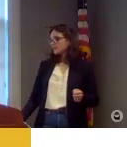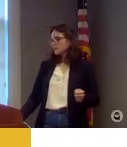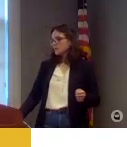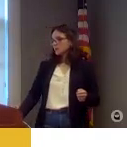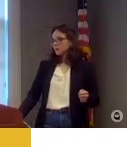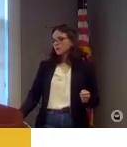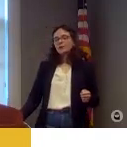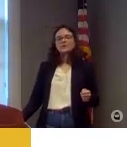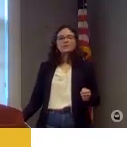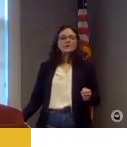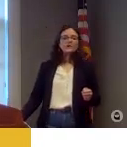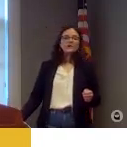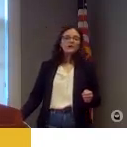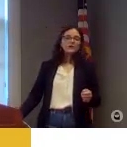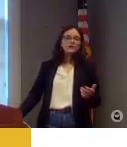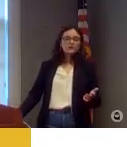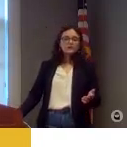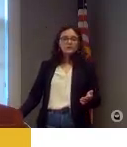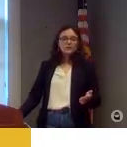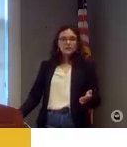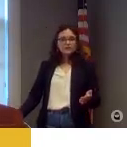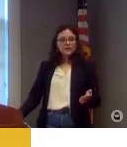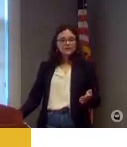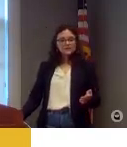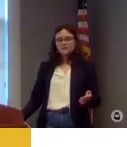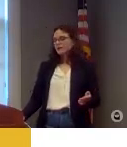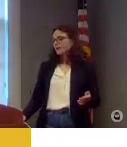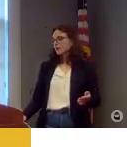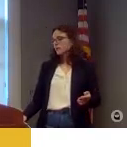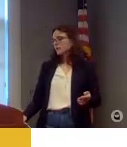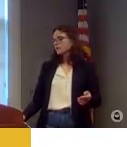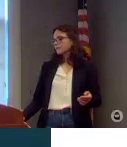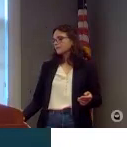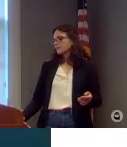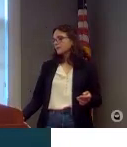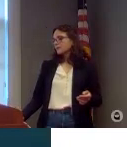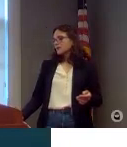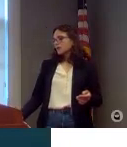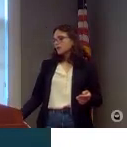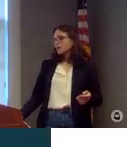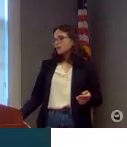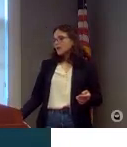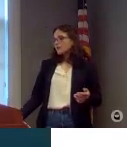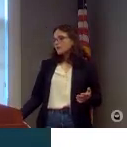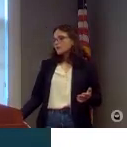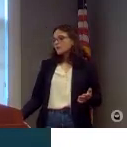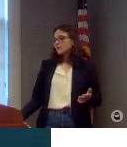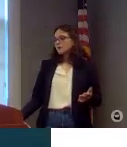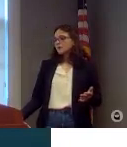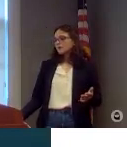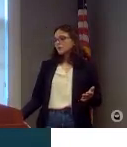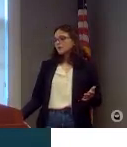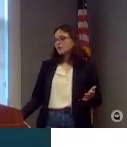and use the Berkeley protocol on OSINT for our best practices to guide our work. That was